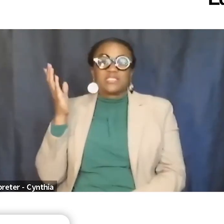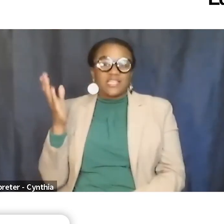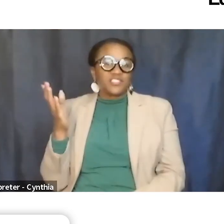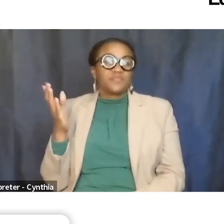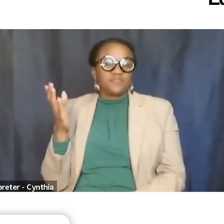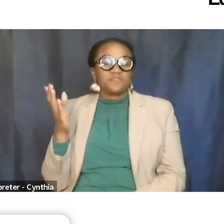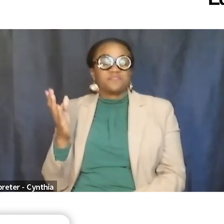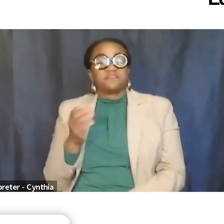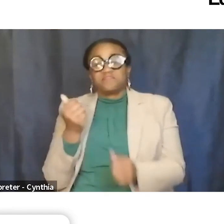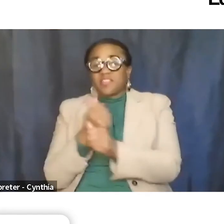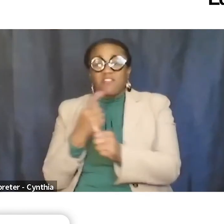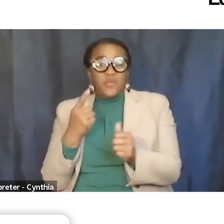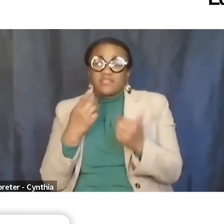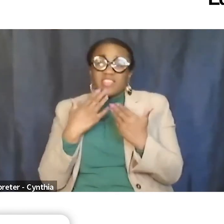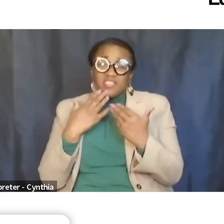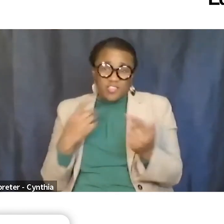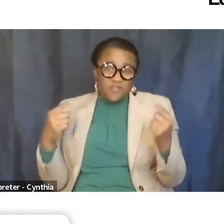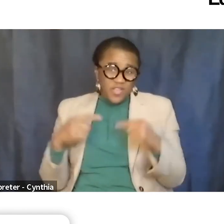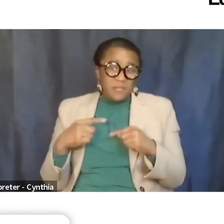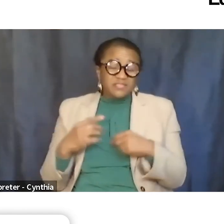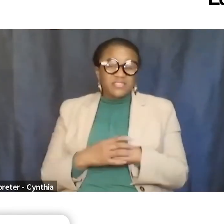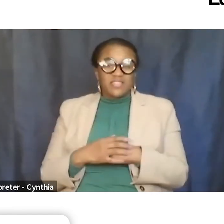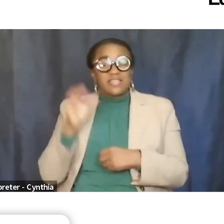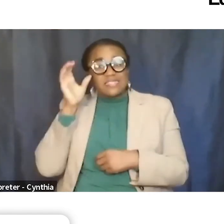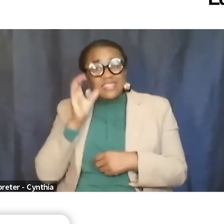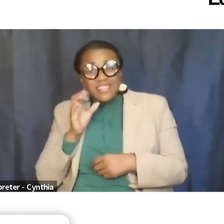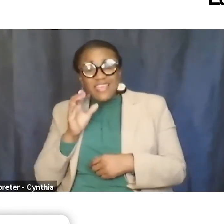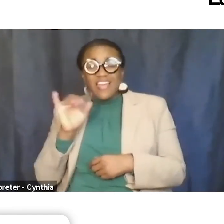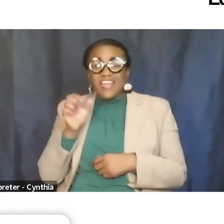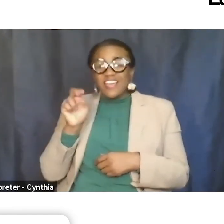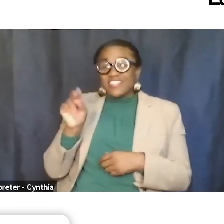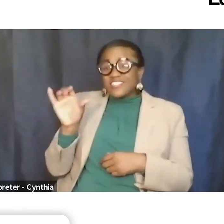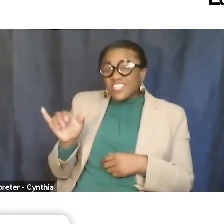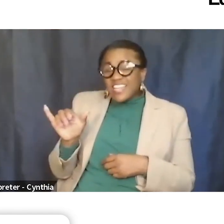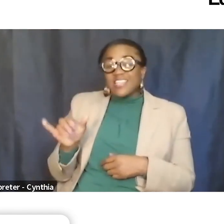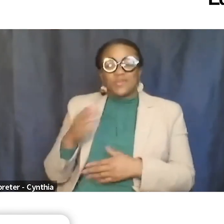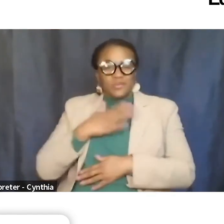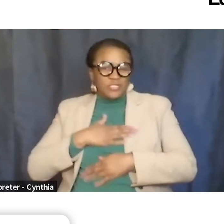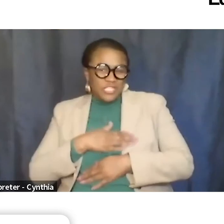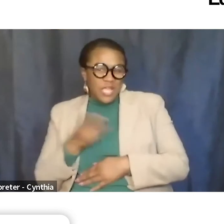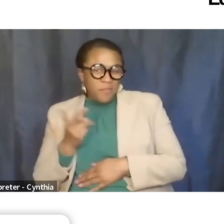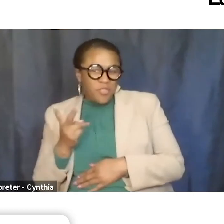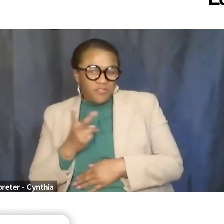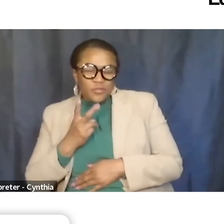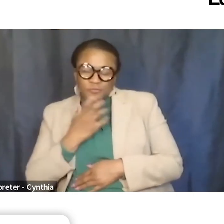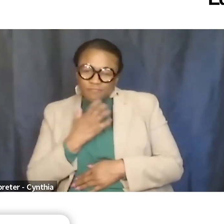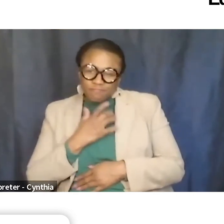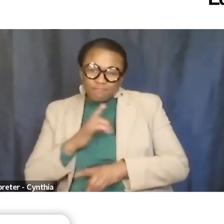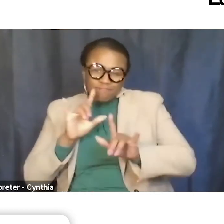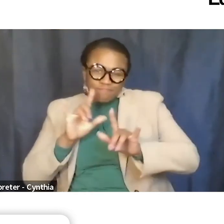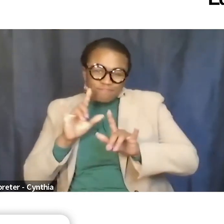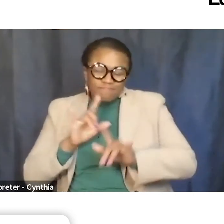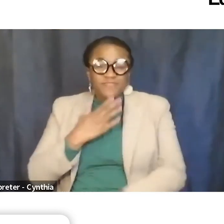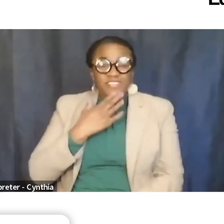Everyone, thank you so much. Cynthia, Jenny, we appreciate you so much. Tazin, thank you again